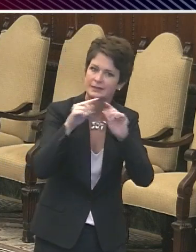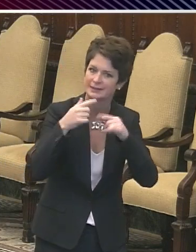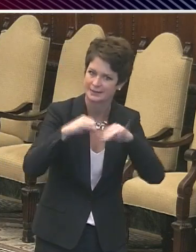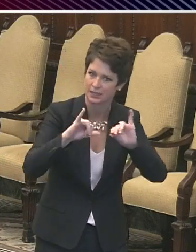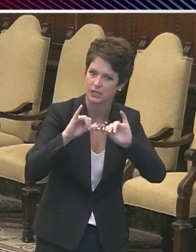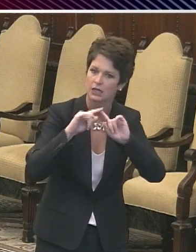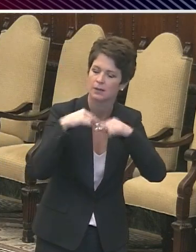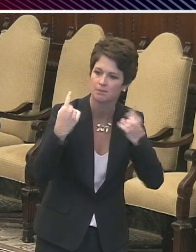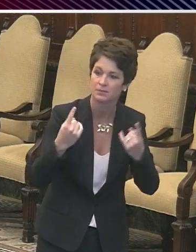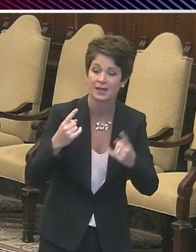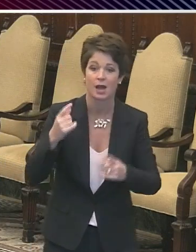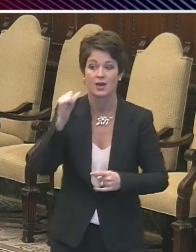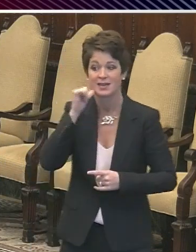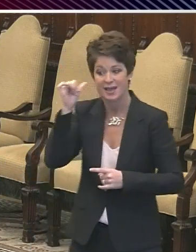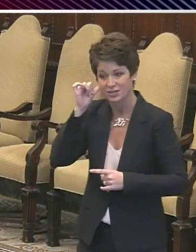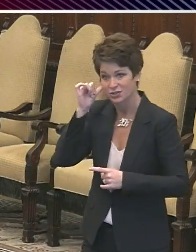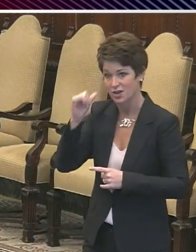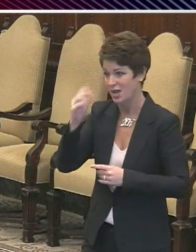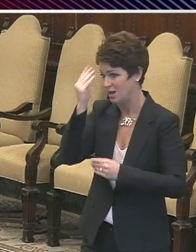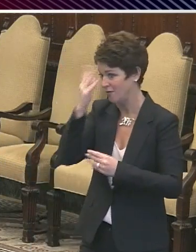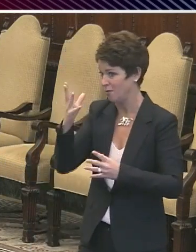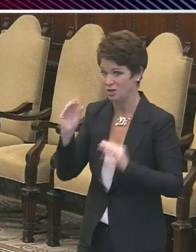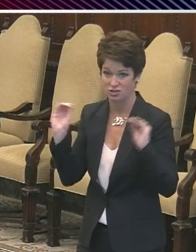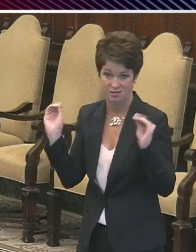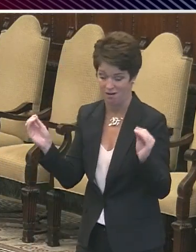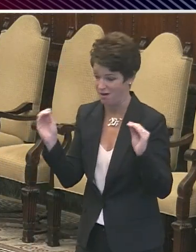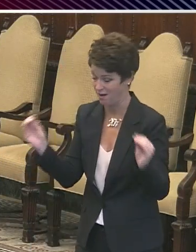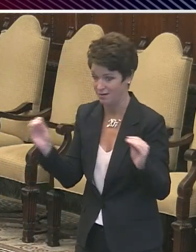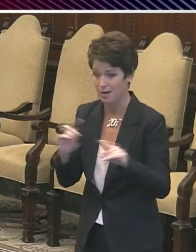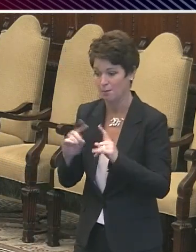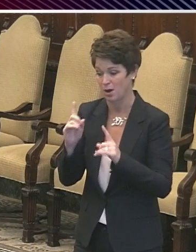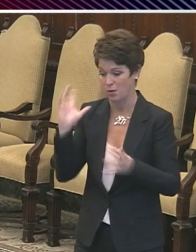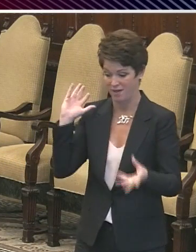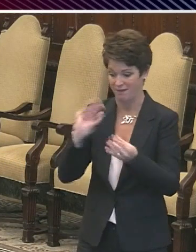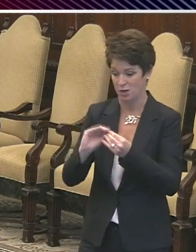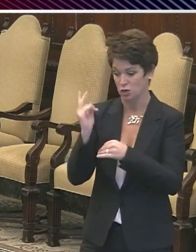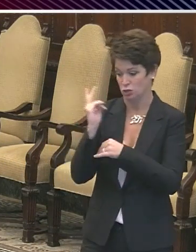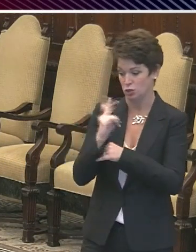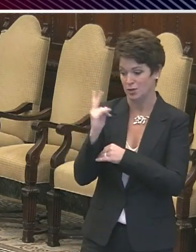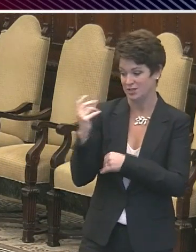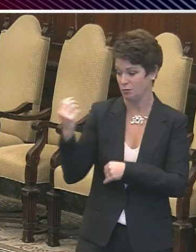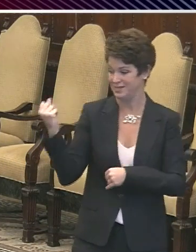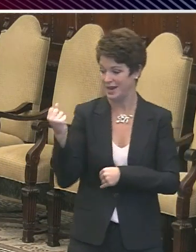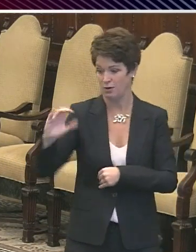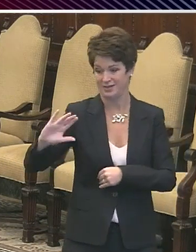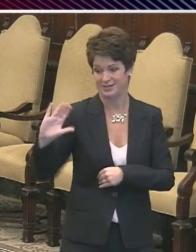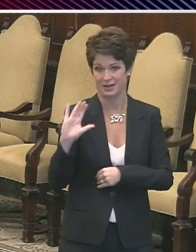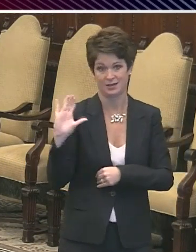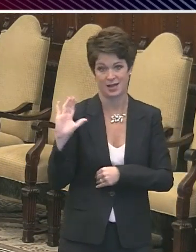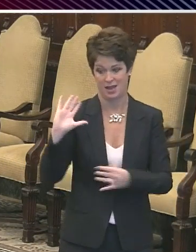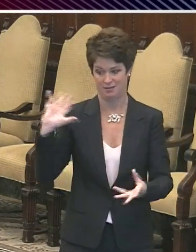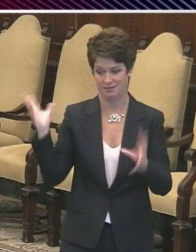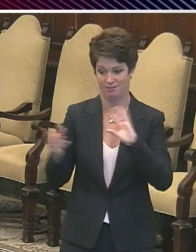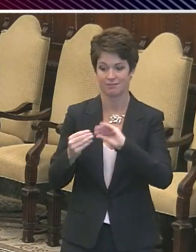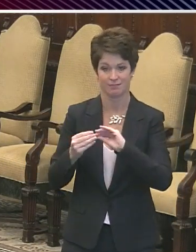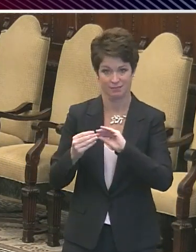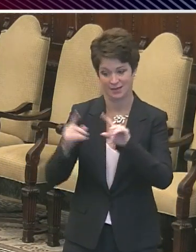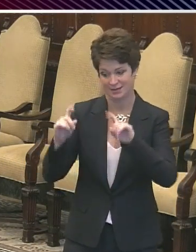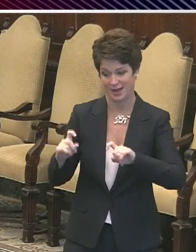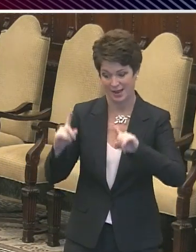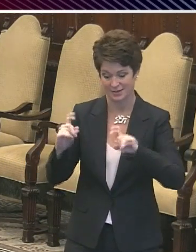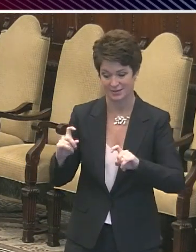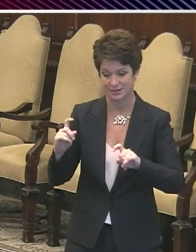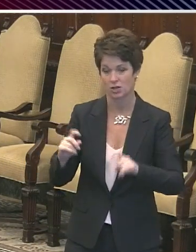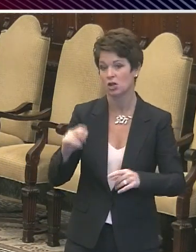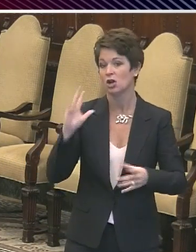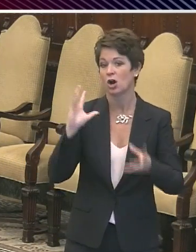Now, we didn't do a press release yesterday, so these numbers are giving you are for 2 days since Saturday. So that's represent 2 days worth of data. In that time, we've